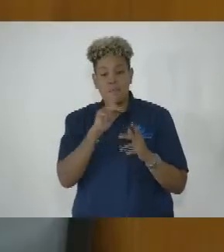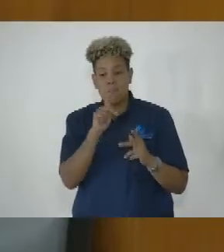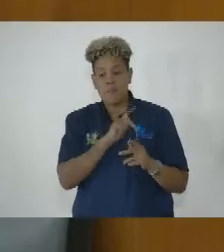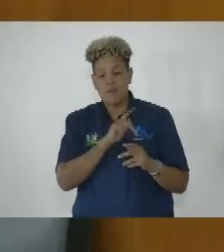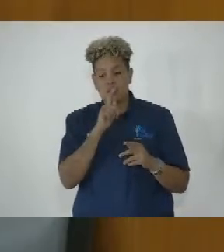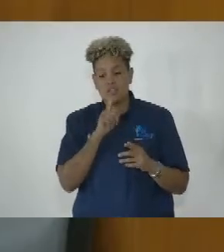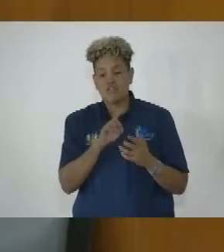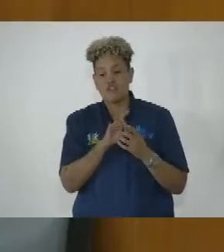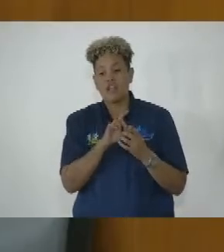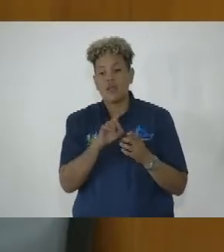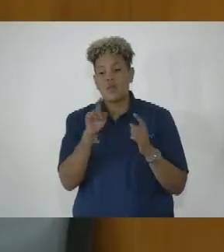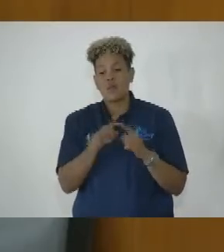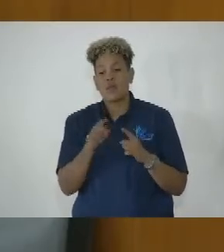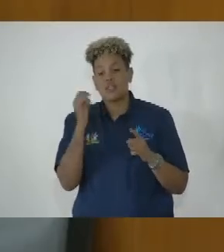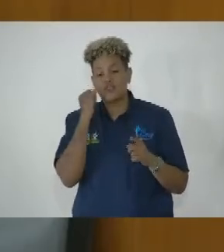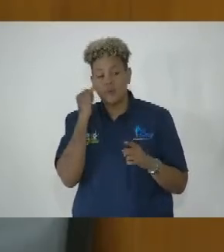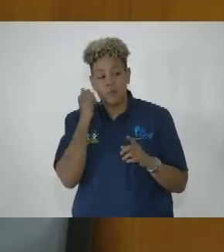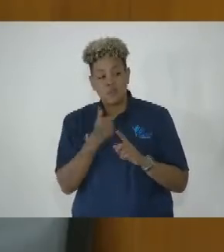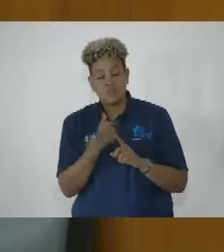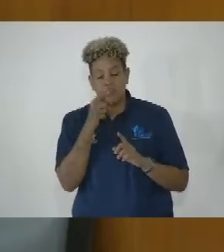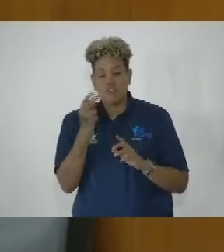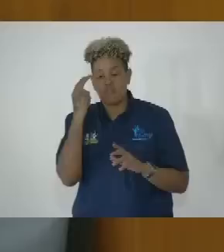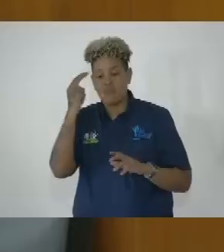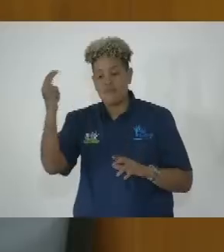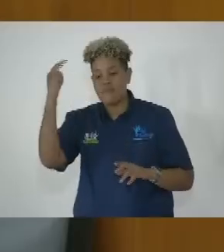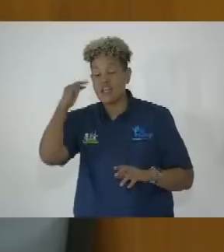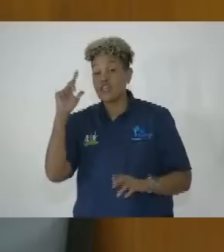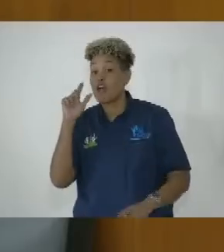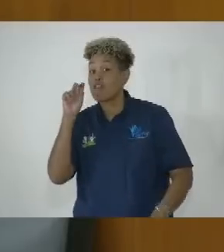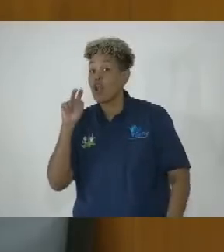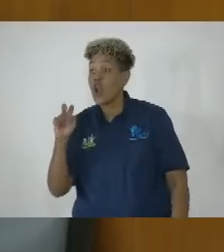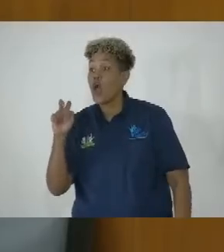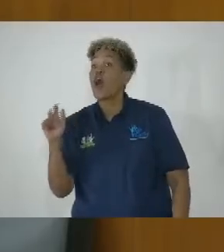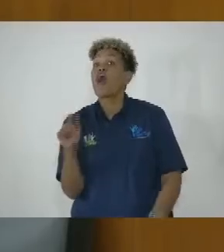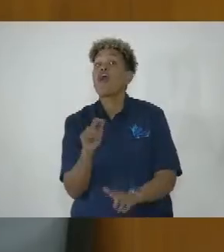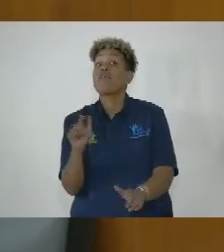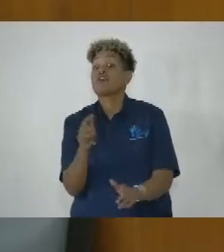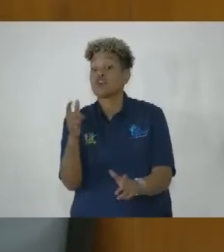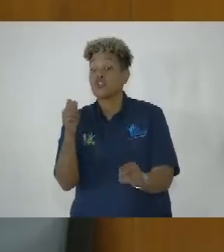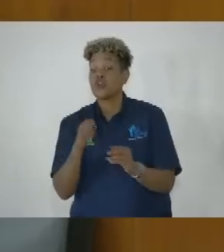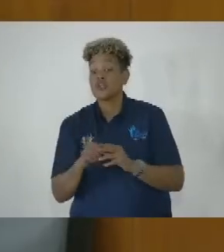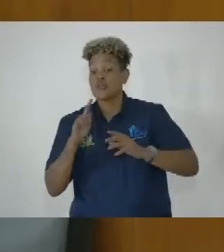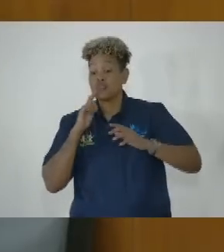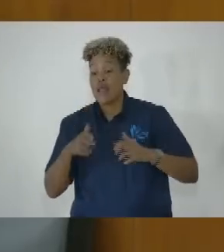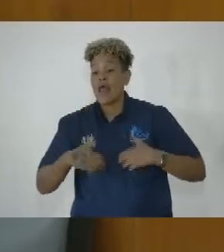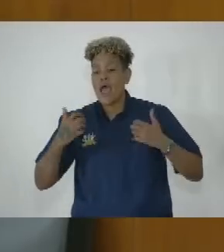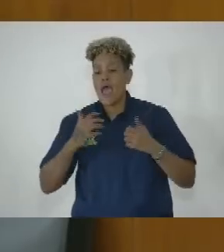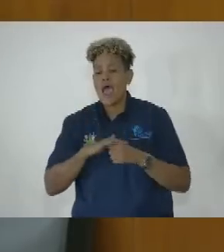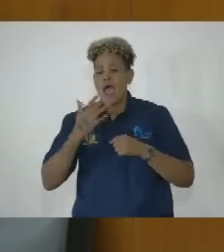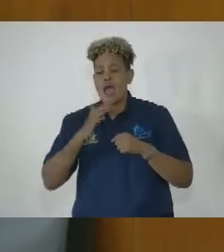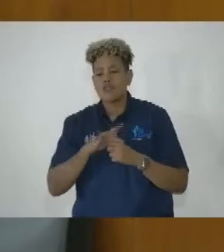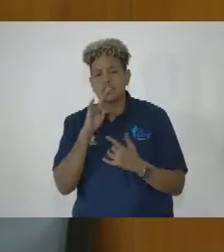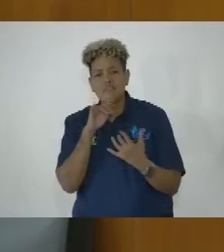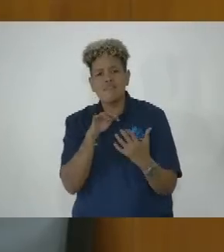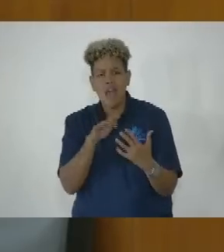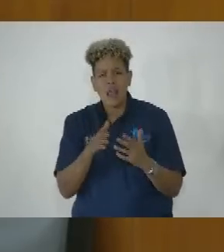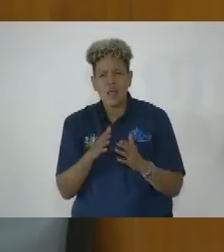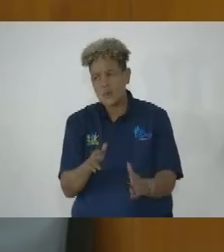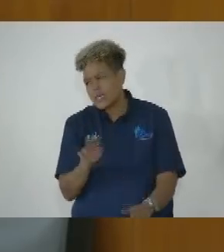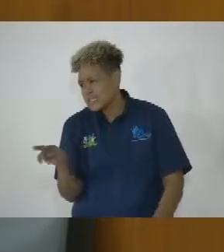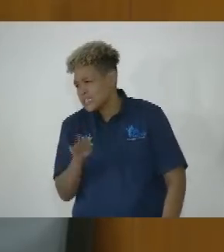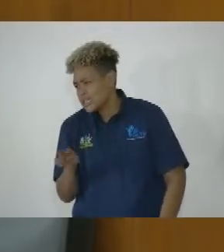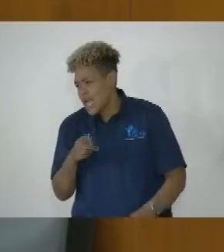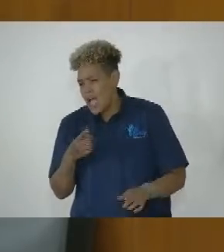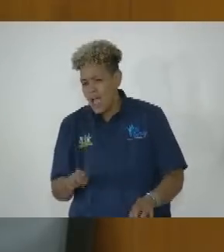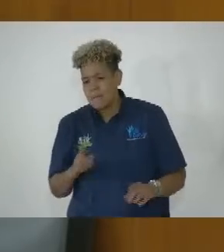when supposedly supposed to be reflections of love. It was done in very aggressive and violent ways.